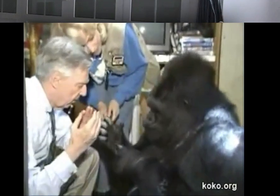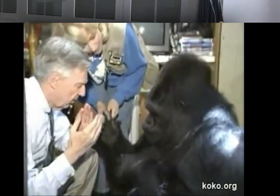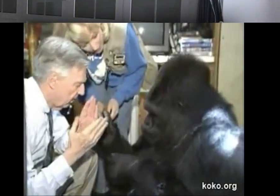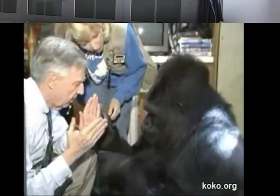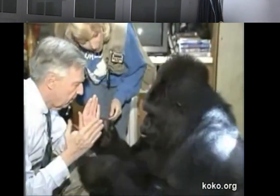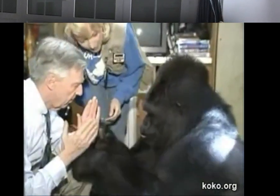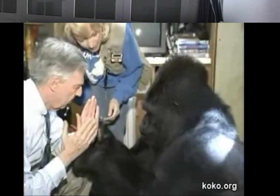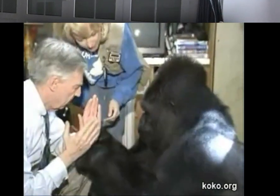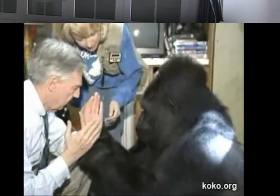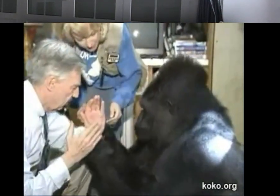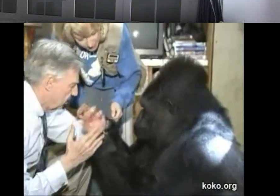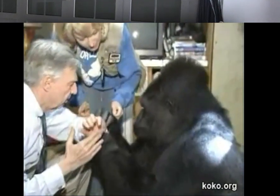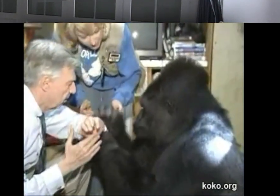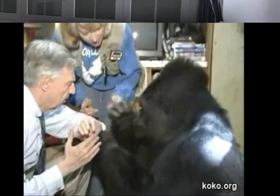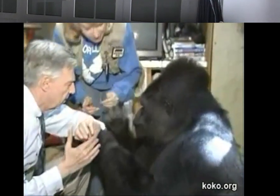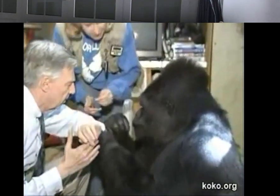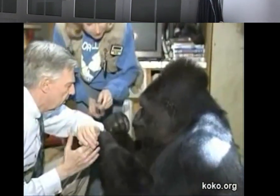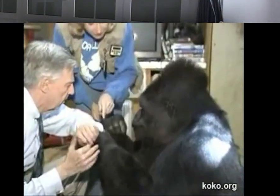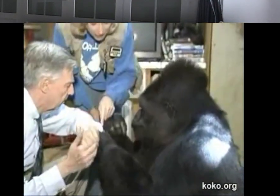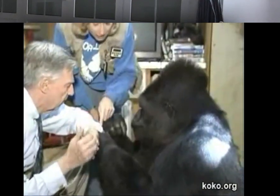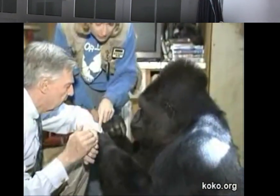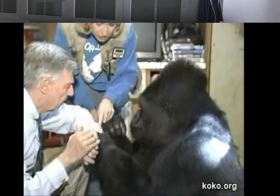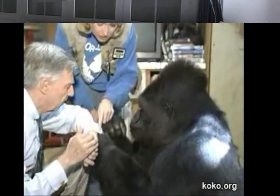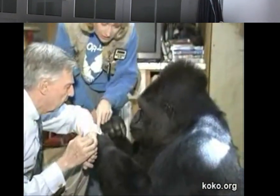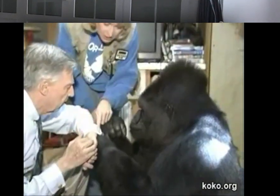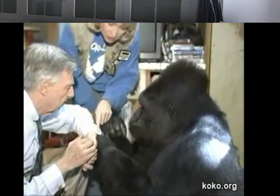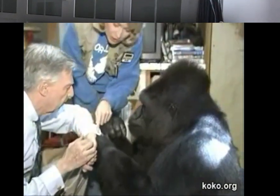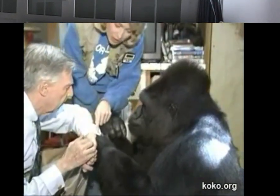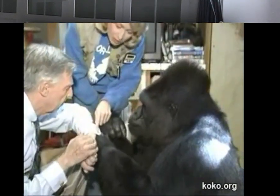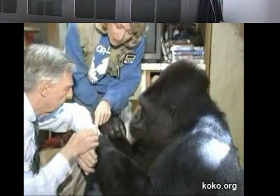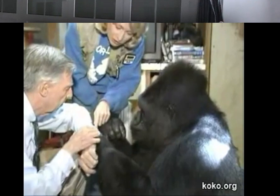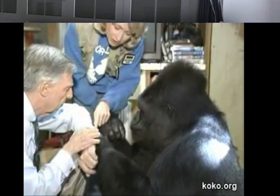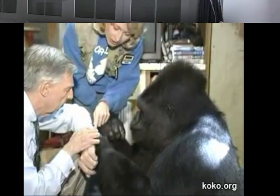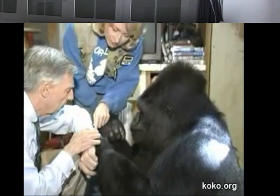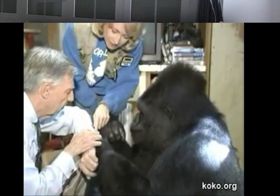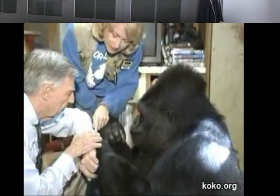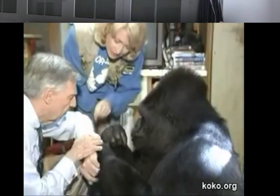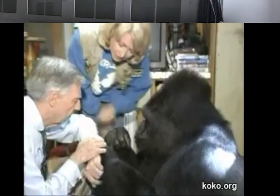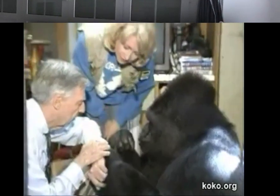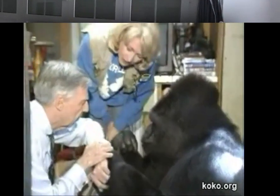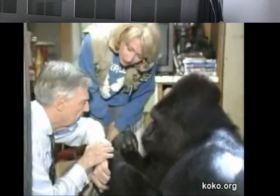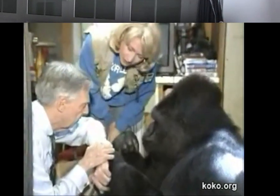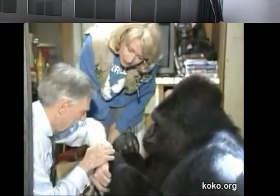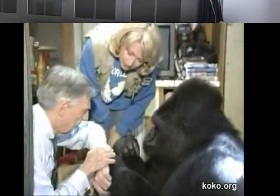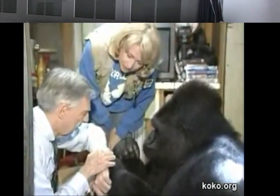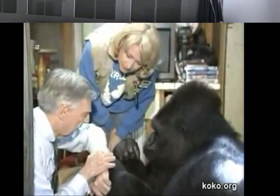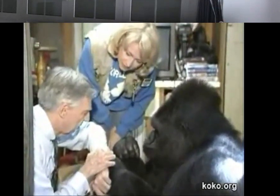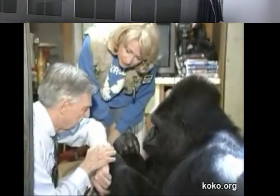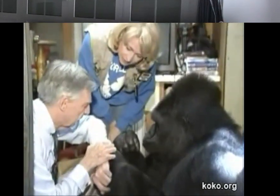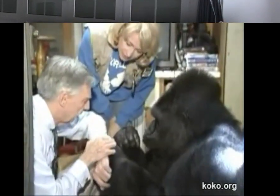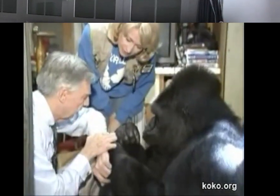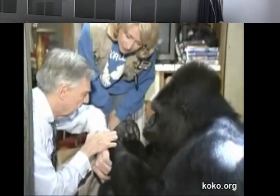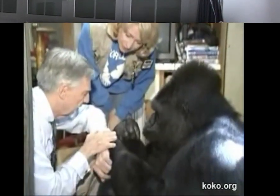love? What? That flower. She's asking you about your cufflink. Is that a flower?